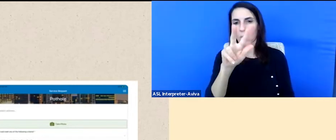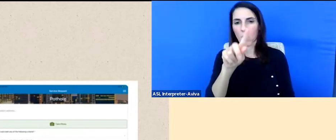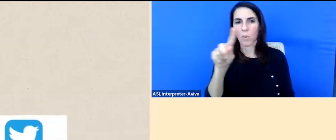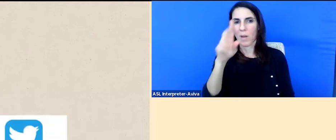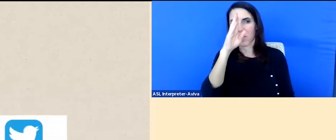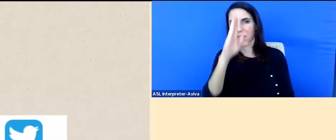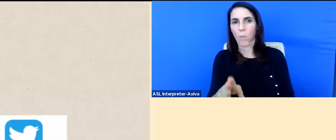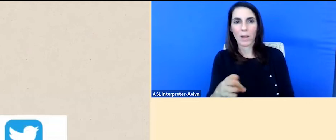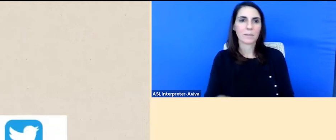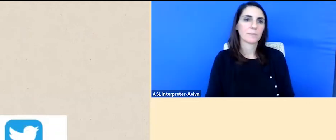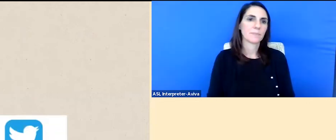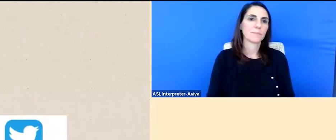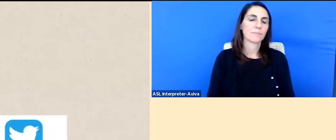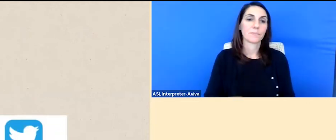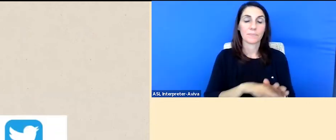Next up,